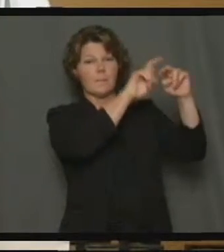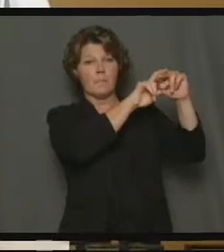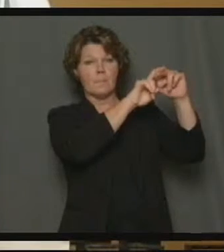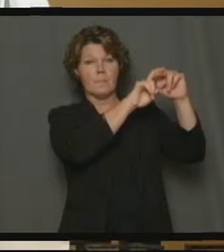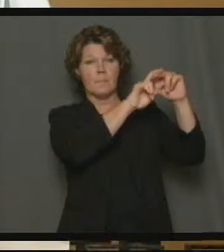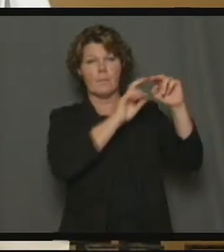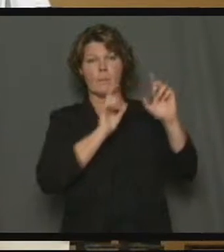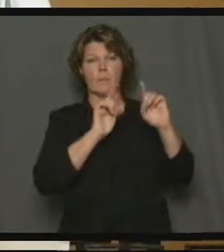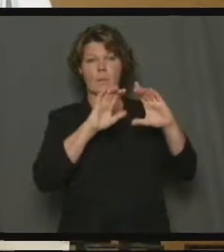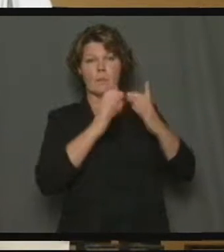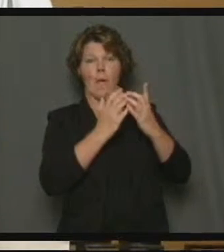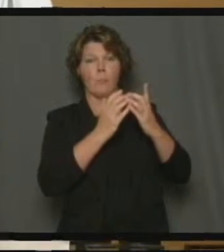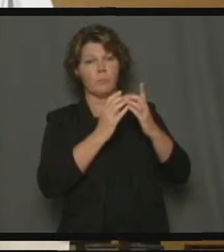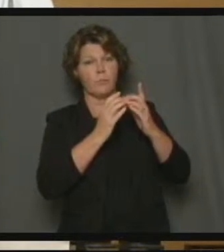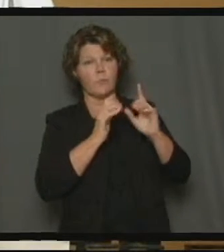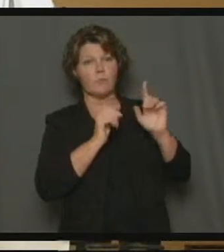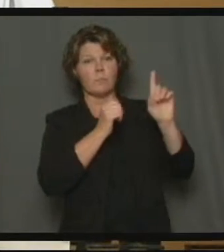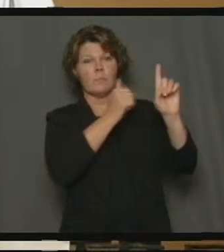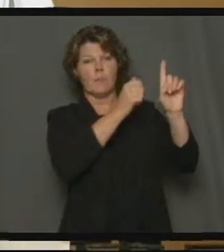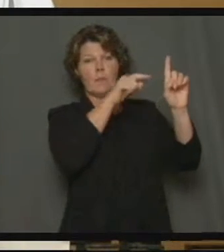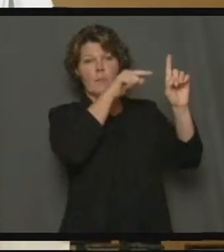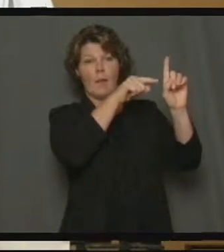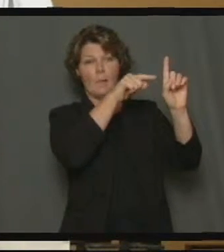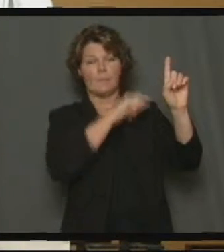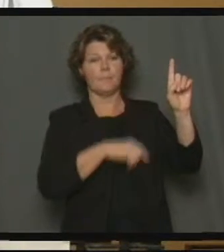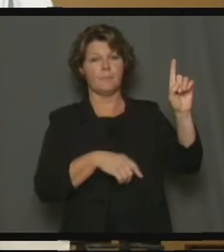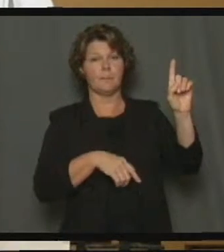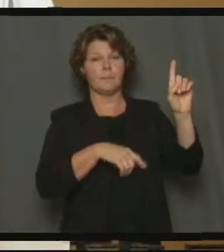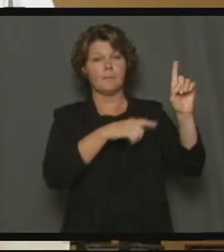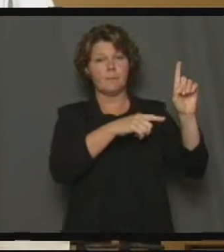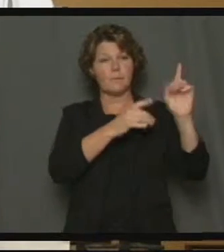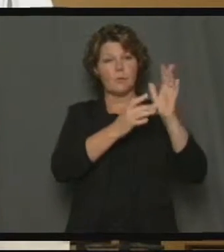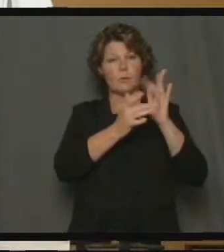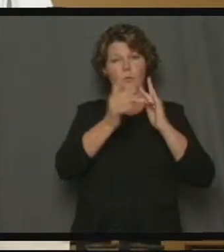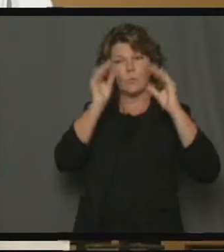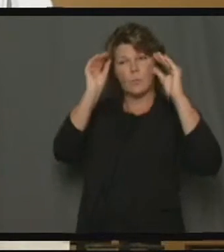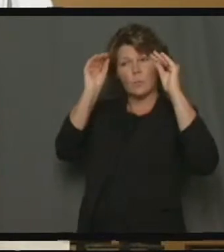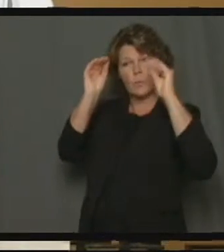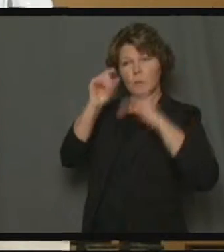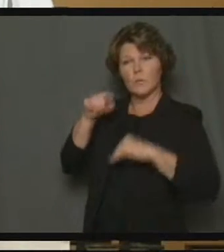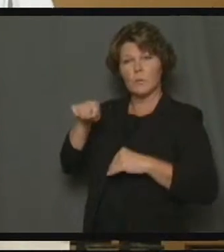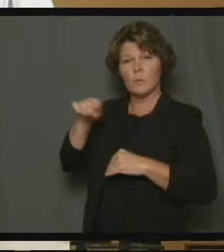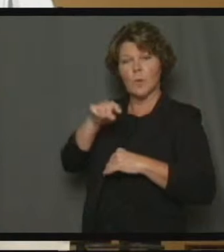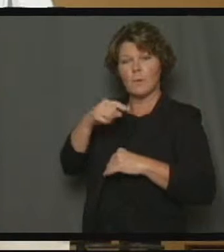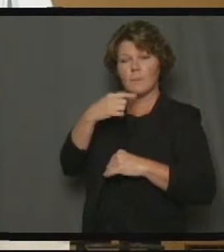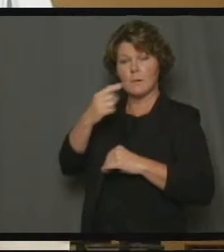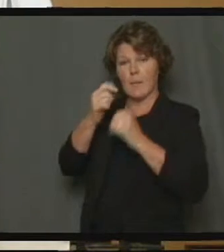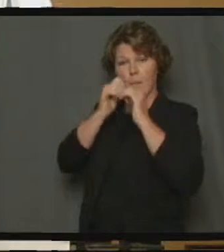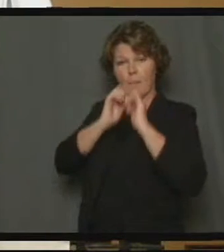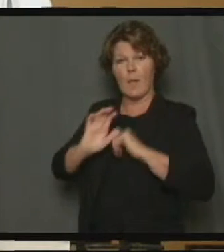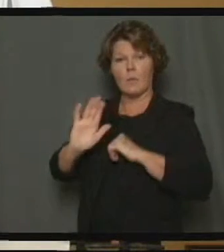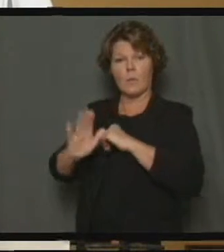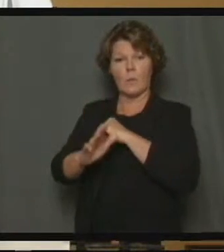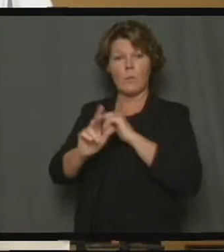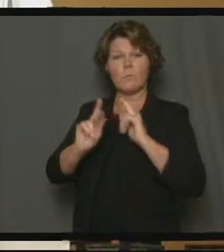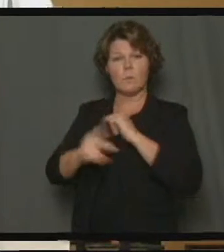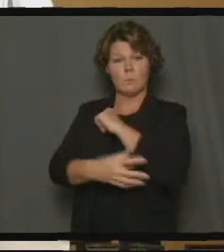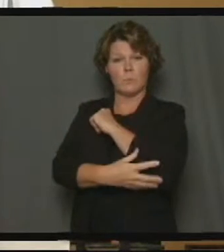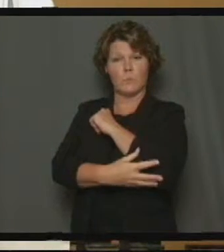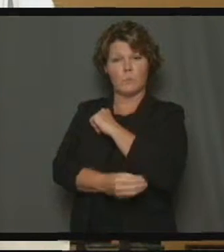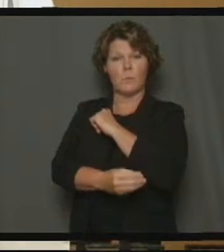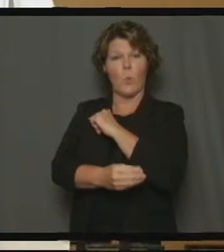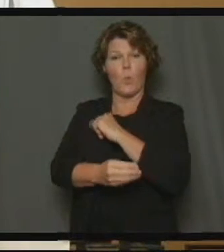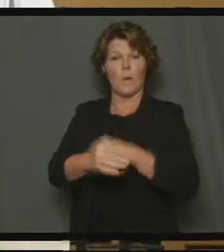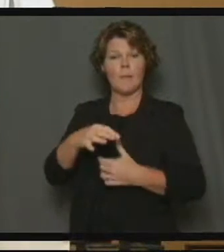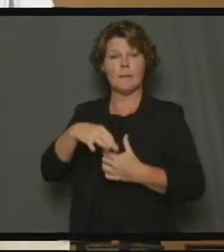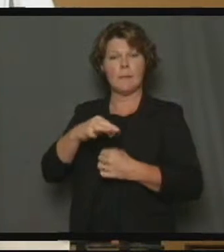him. And he opened his mouth and taught them, saying, 'Blessed are the poor in spirit,